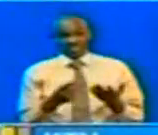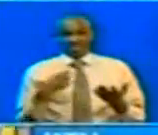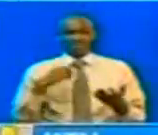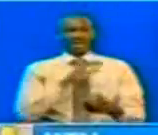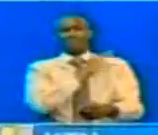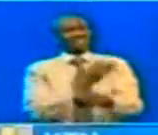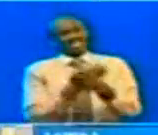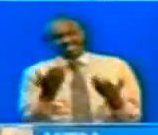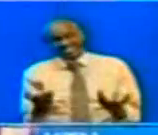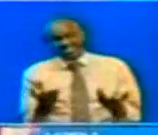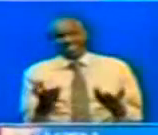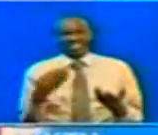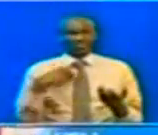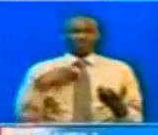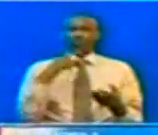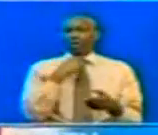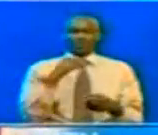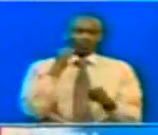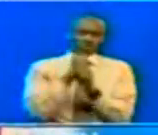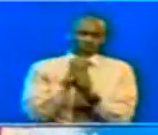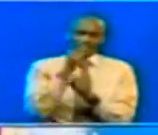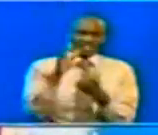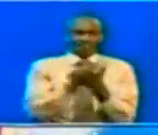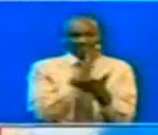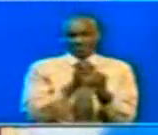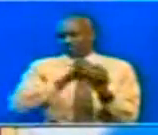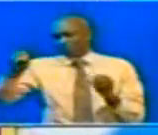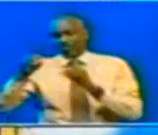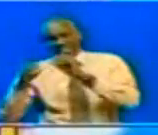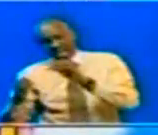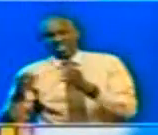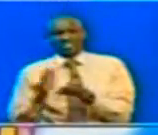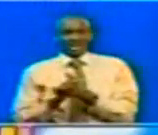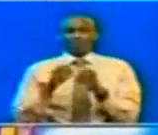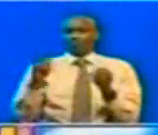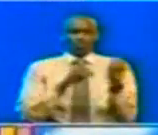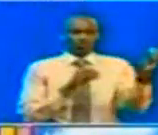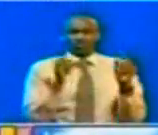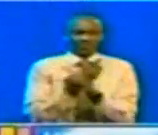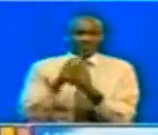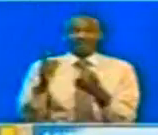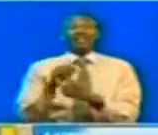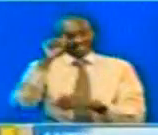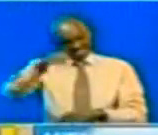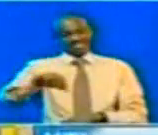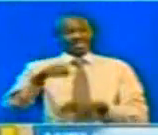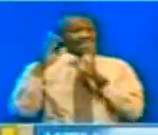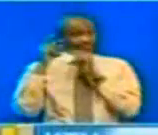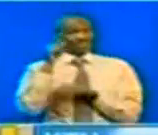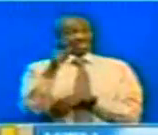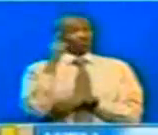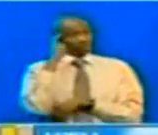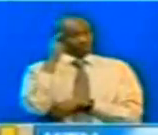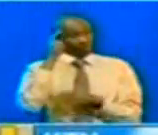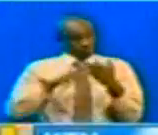capacities? Is there going to be redeployment from one department to another based on the findings? Yes, you would expect that, because if you